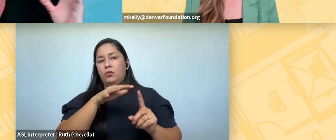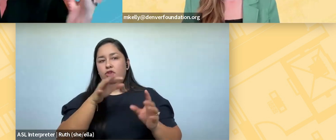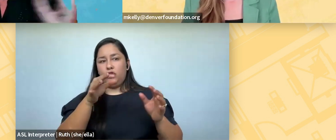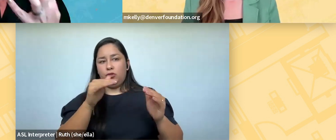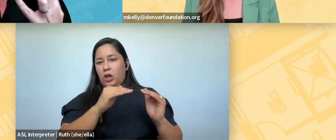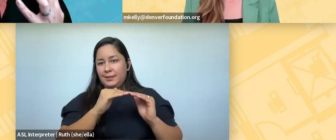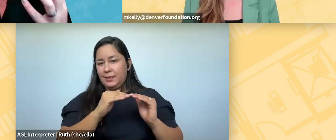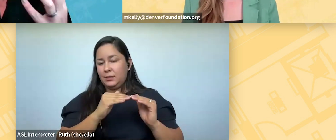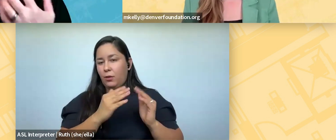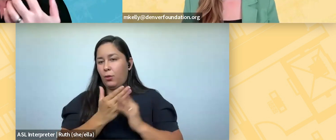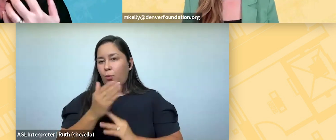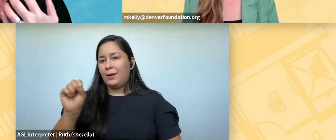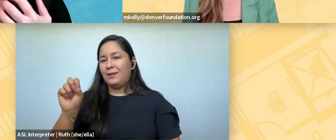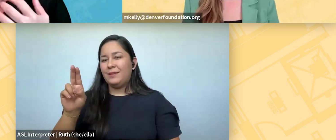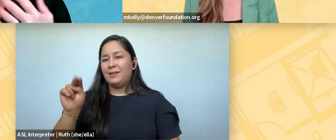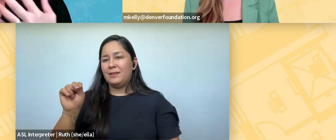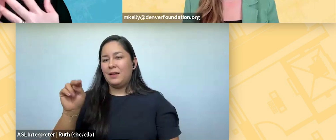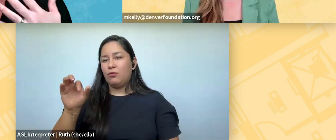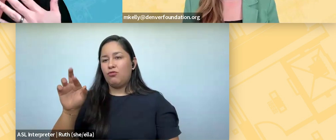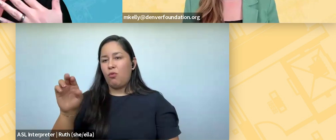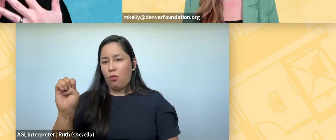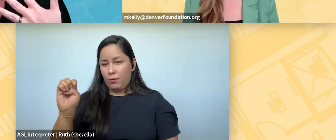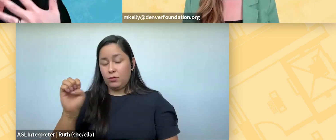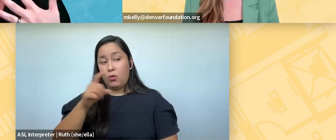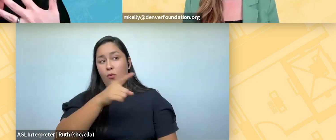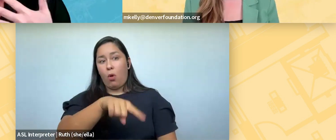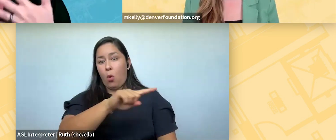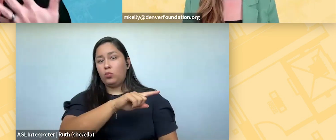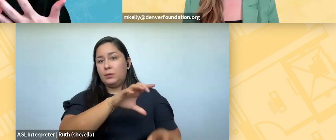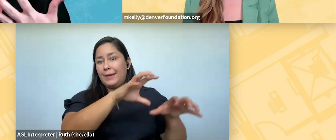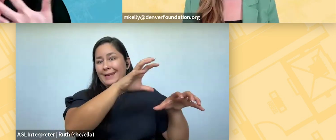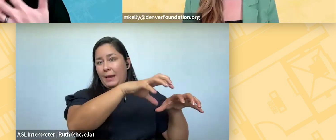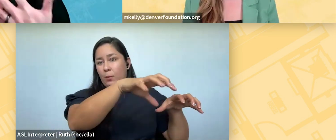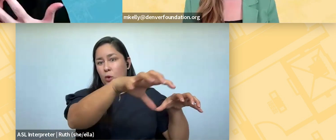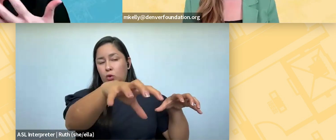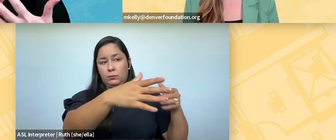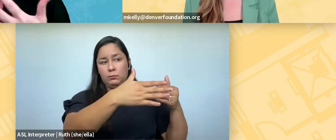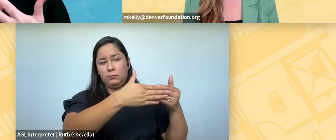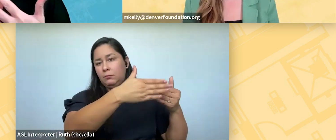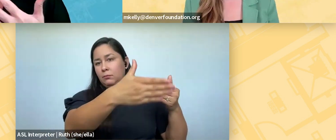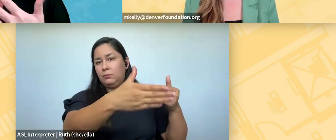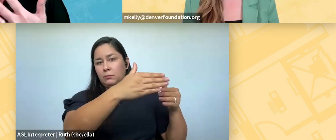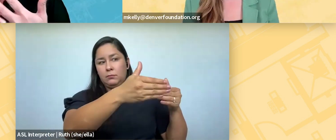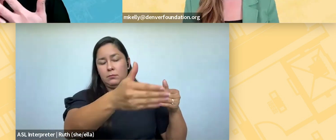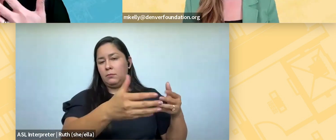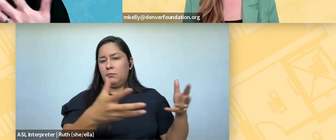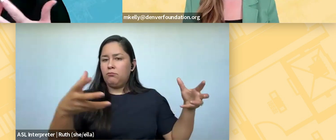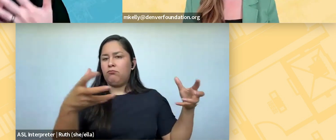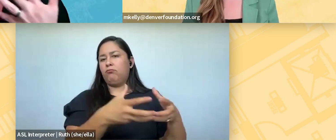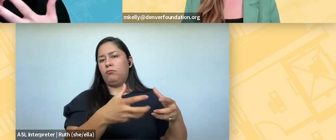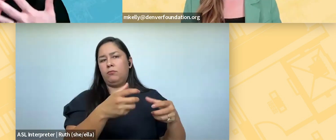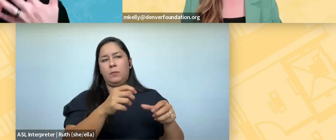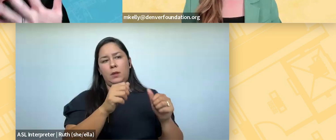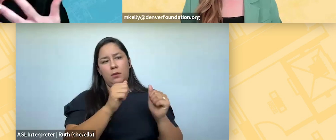so those neighbors are coming together and are advocating and speaking up to try to